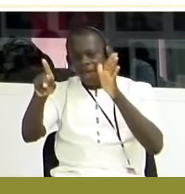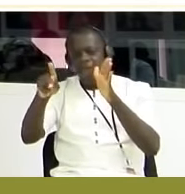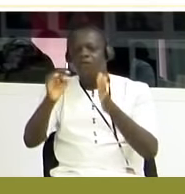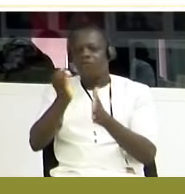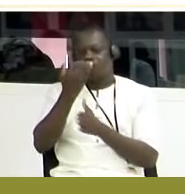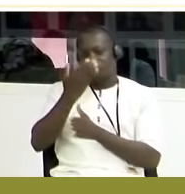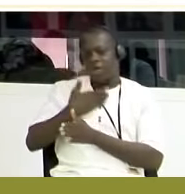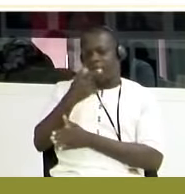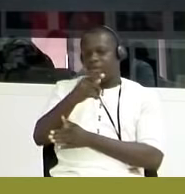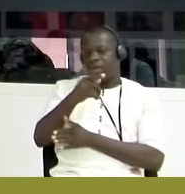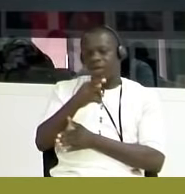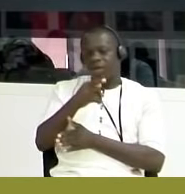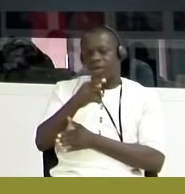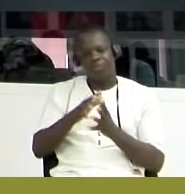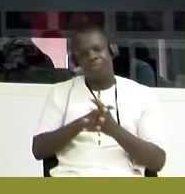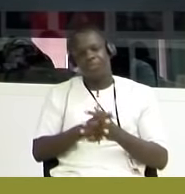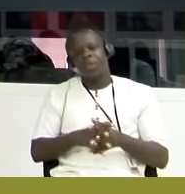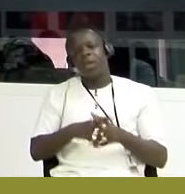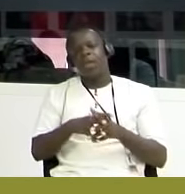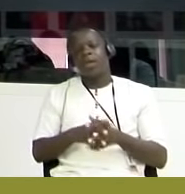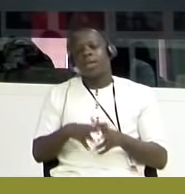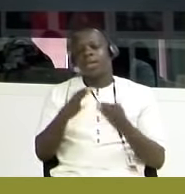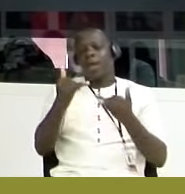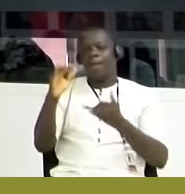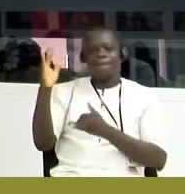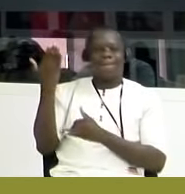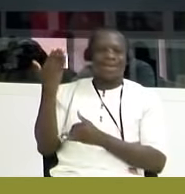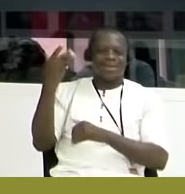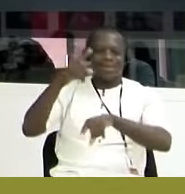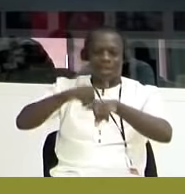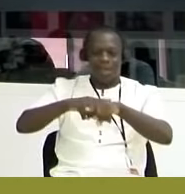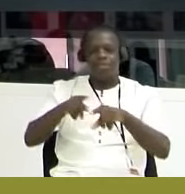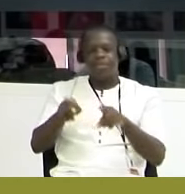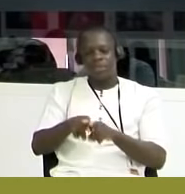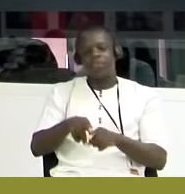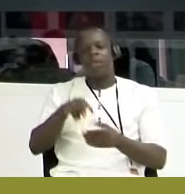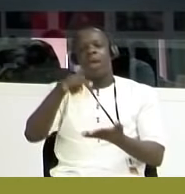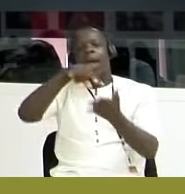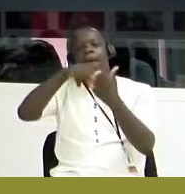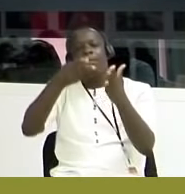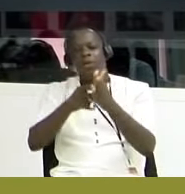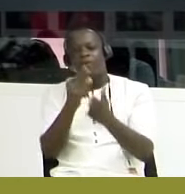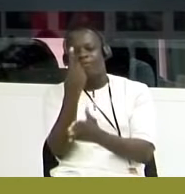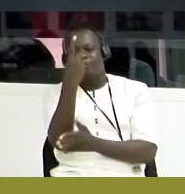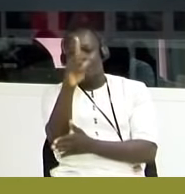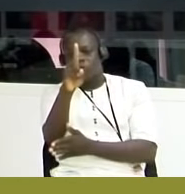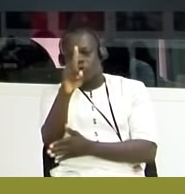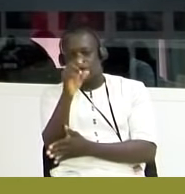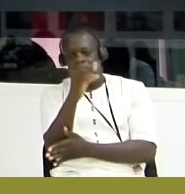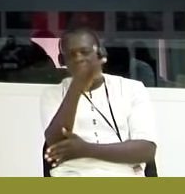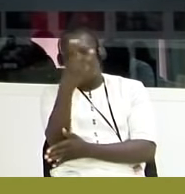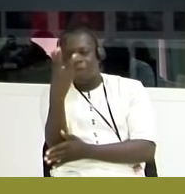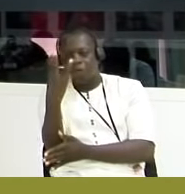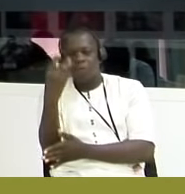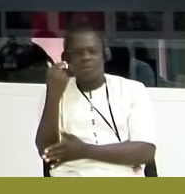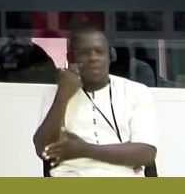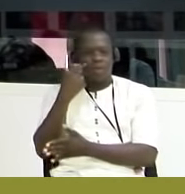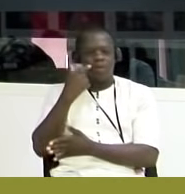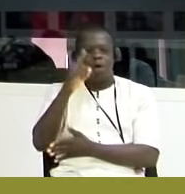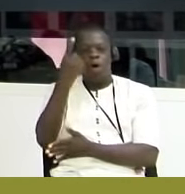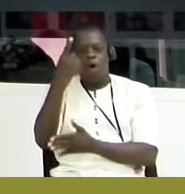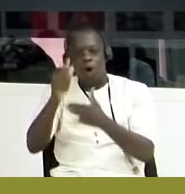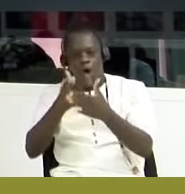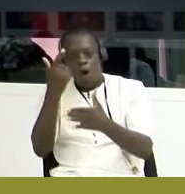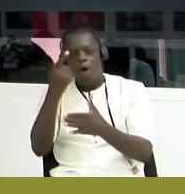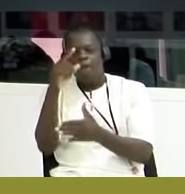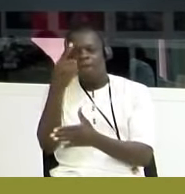And during that time, I'm still referring to, let's say, the first few days or the first week at mile two, were